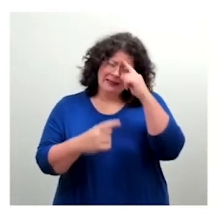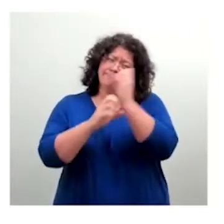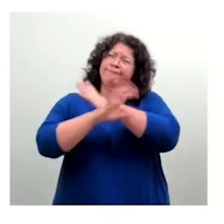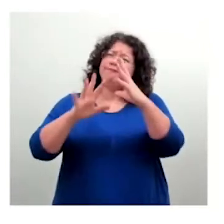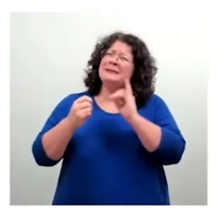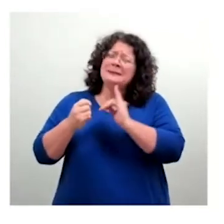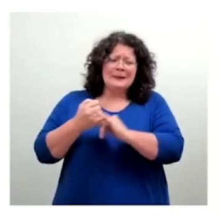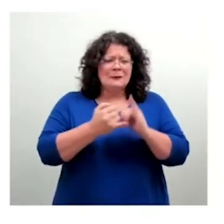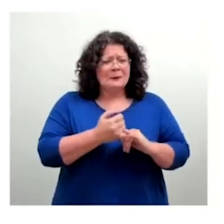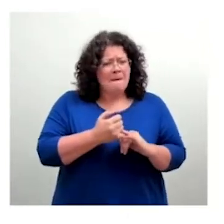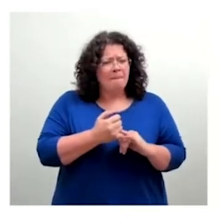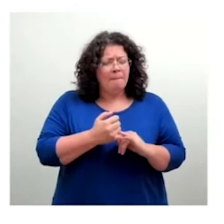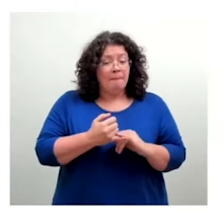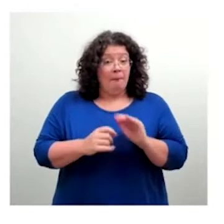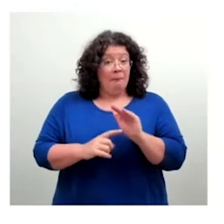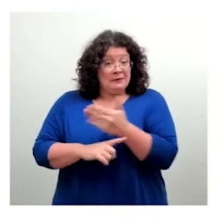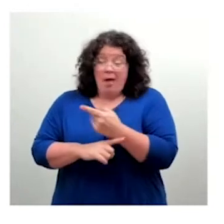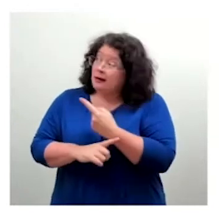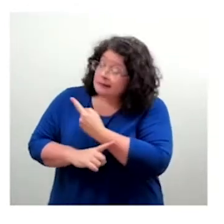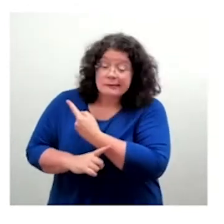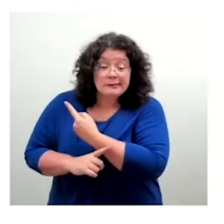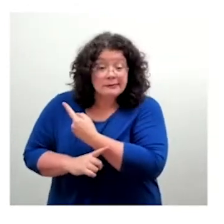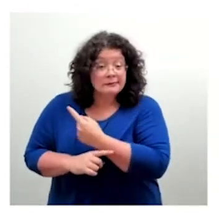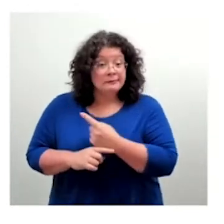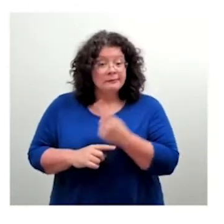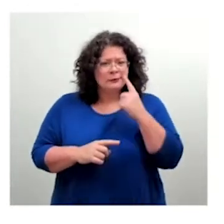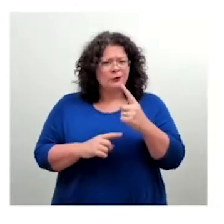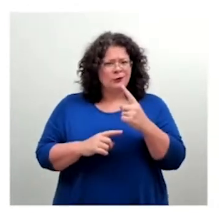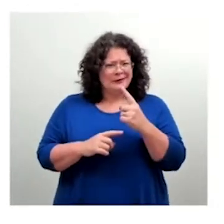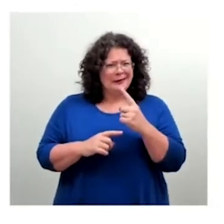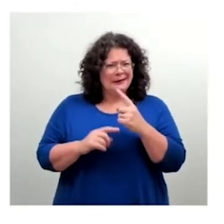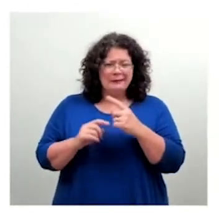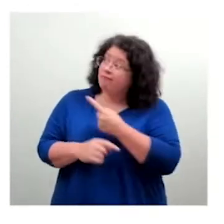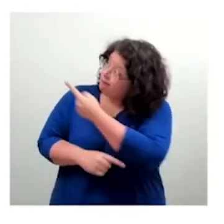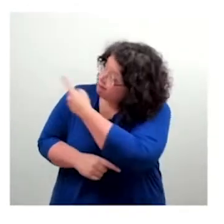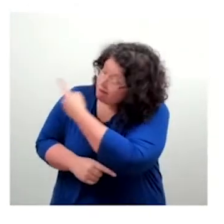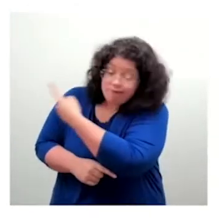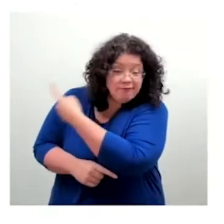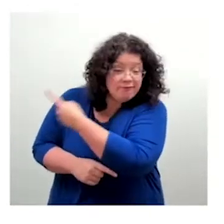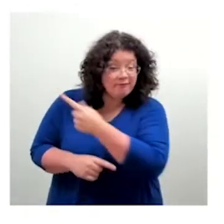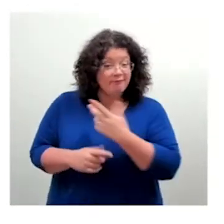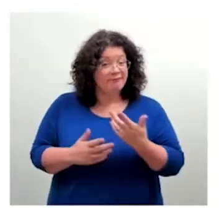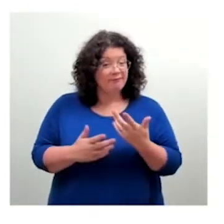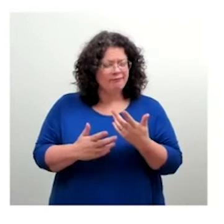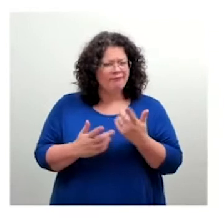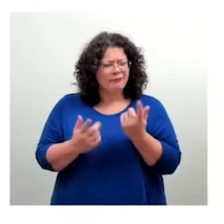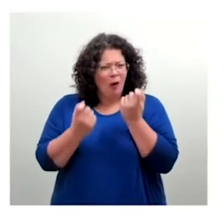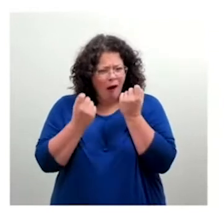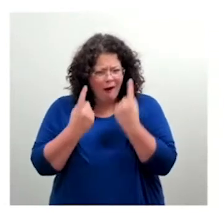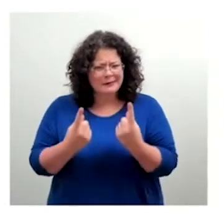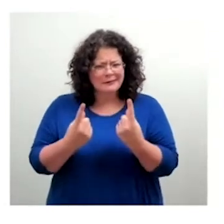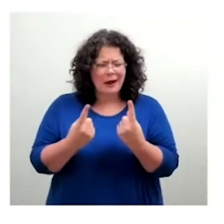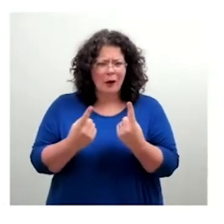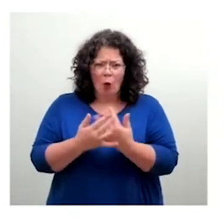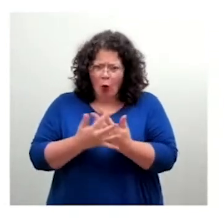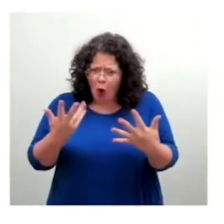helps you understand there's actually quite a lot going on. So essentially, Soundscape as an app on the iPhone uses the GPS and